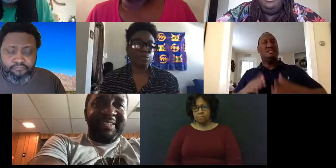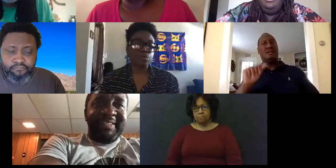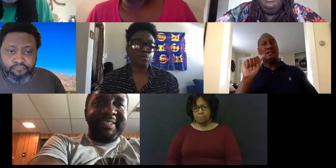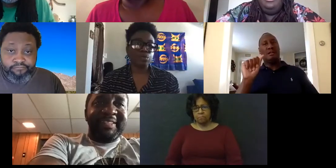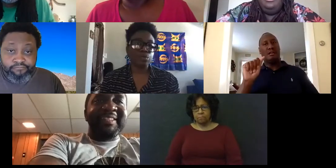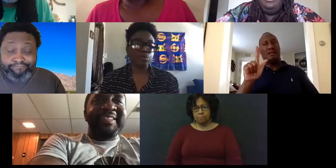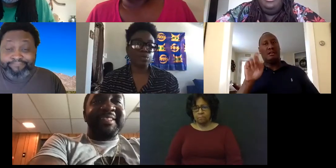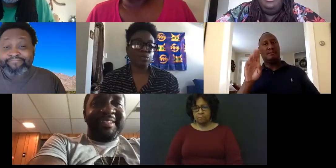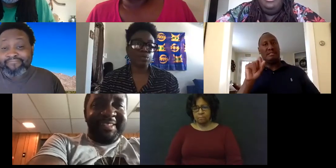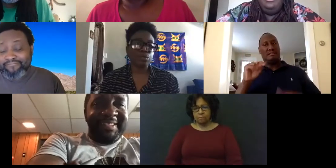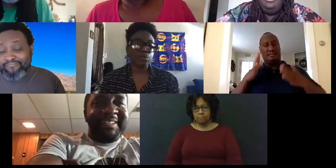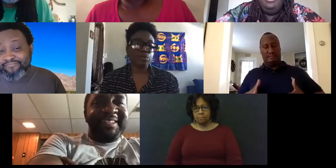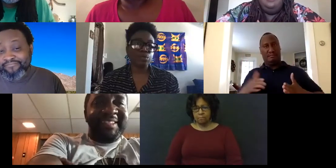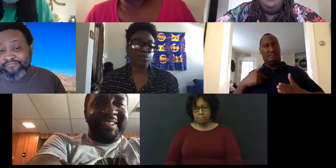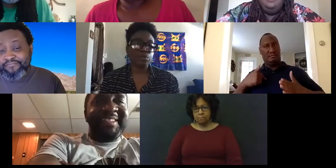door,